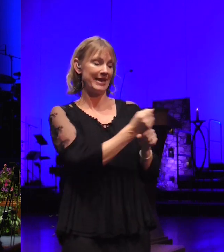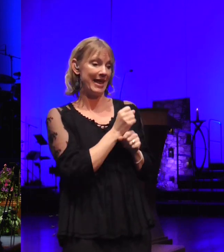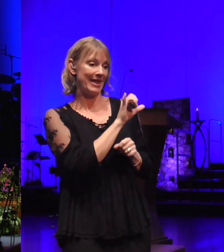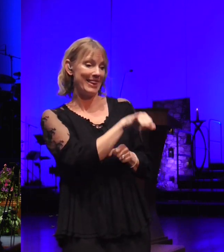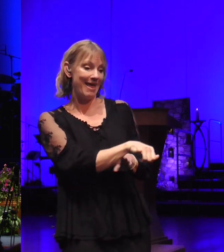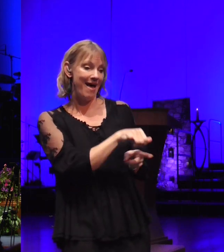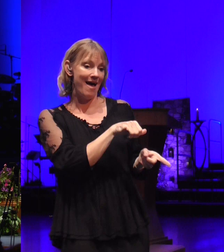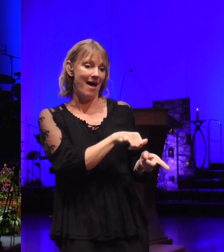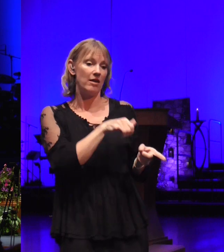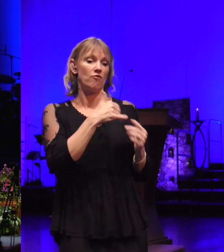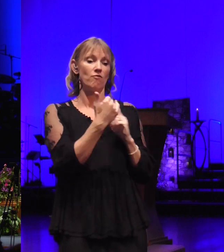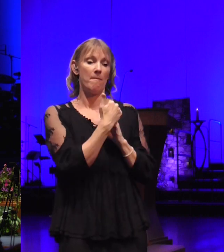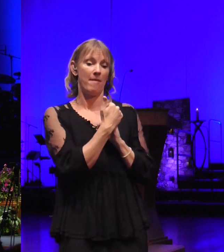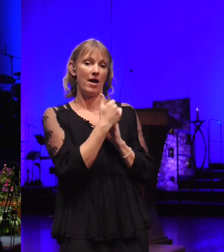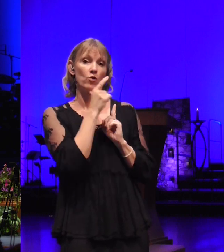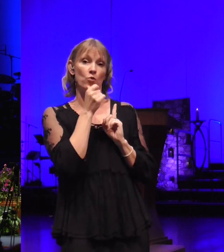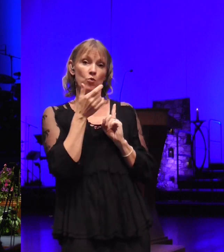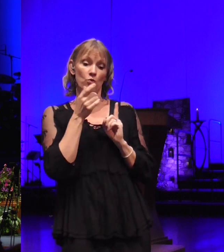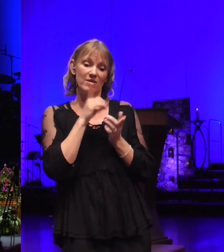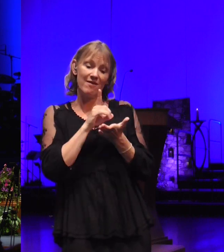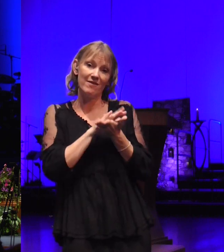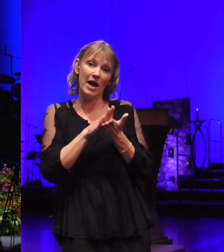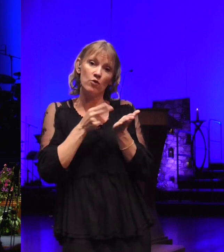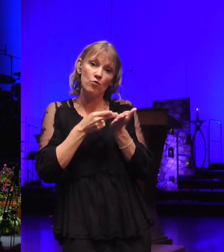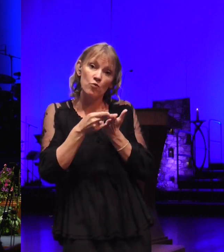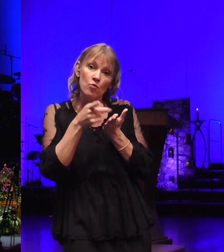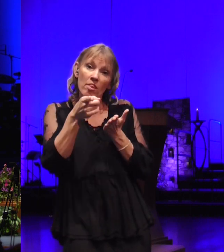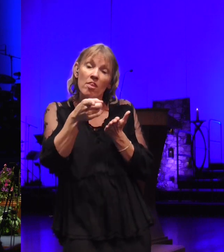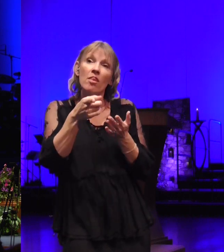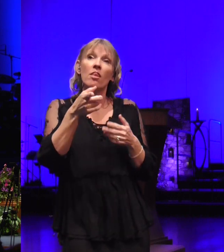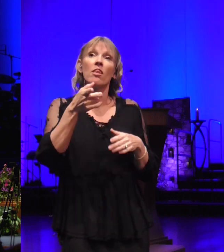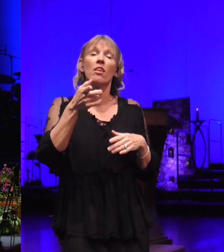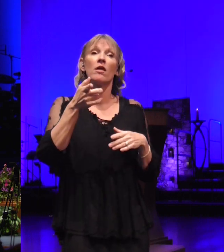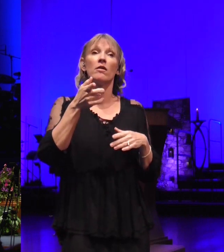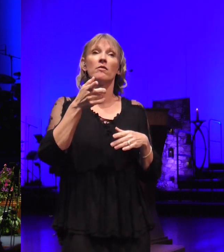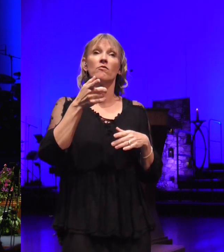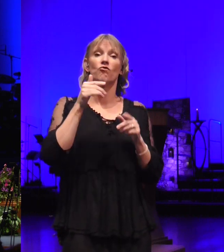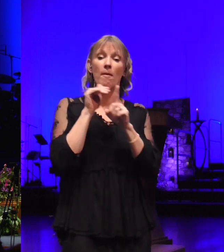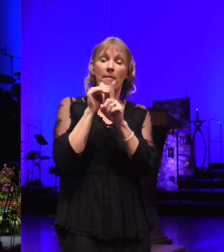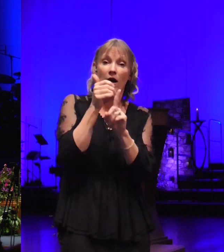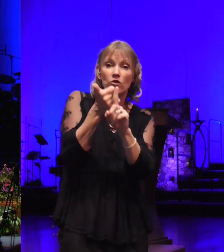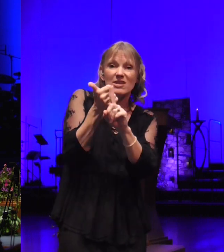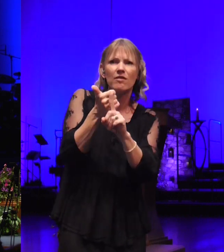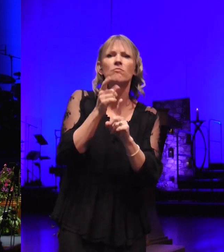of divine truths, to recognize that indeed you do have a relationship